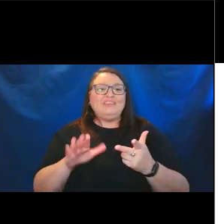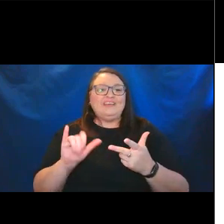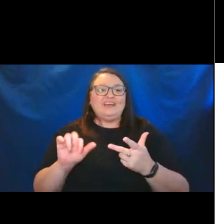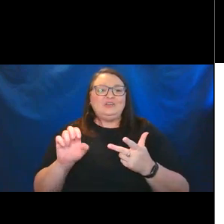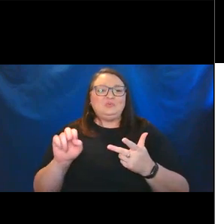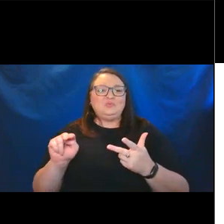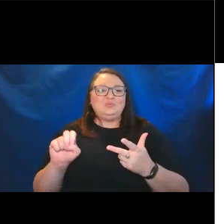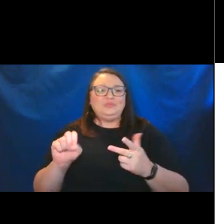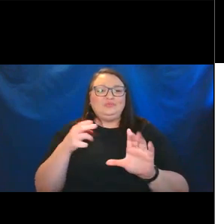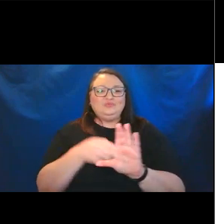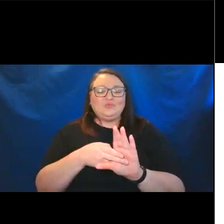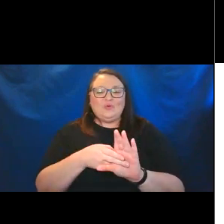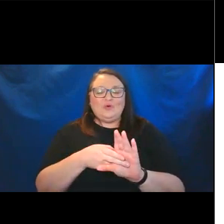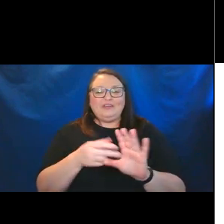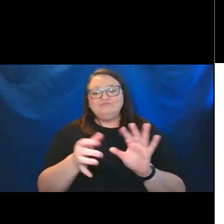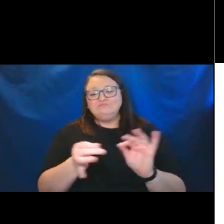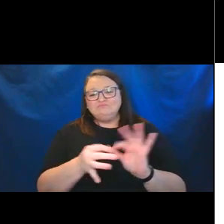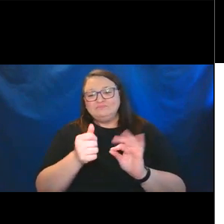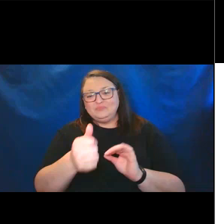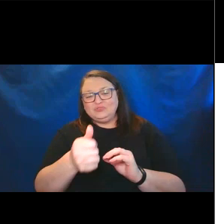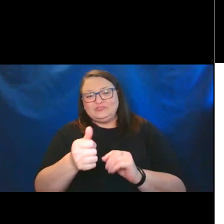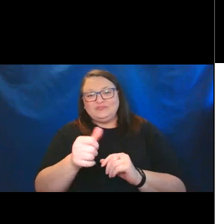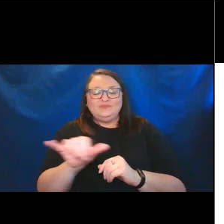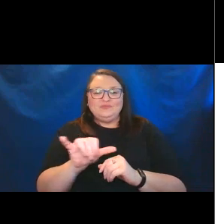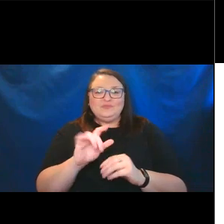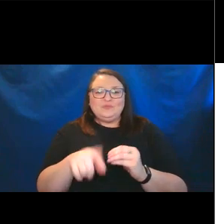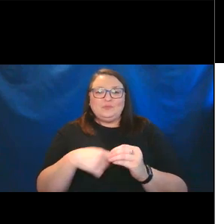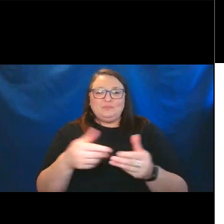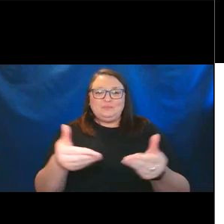on and say a couple of words of introduction.